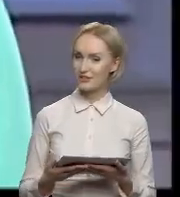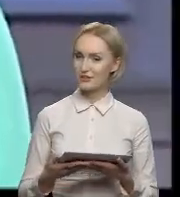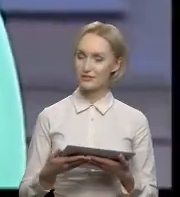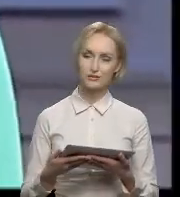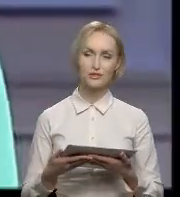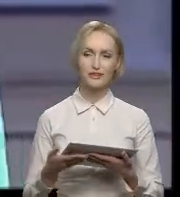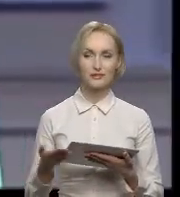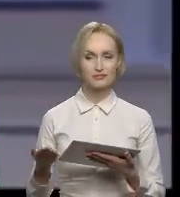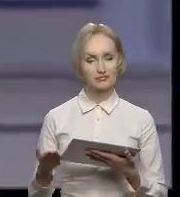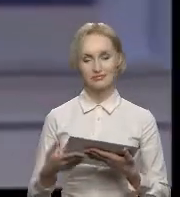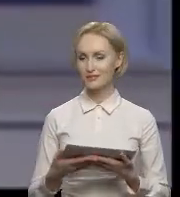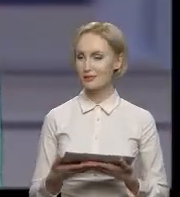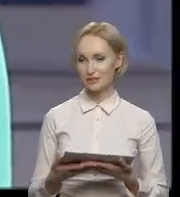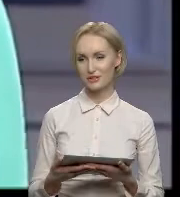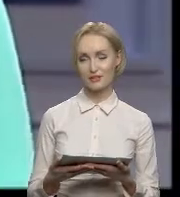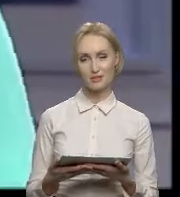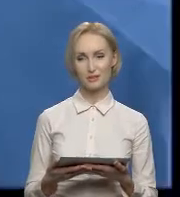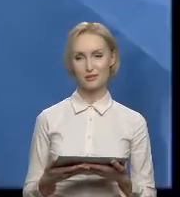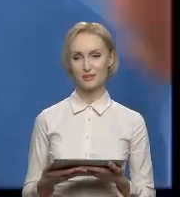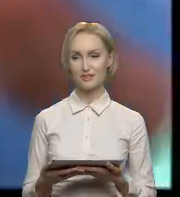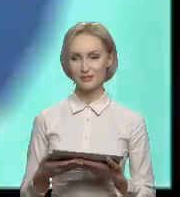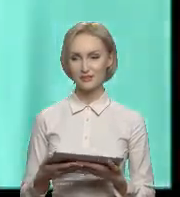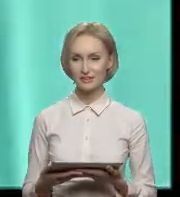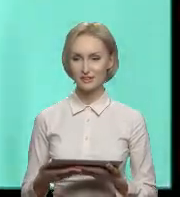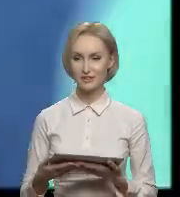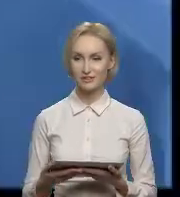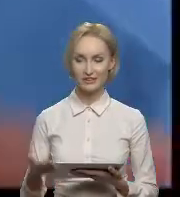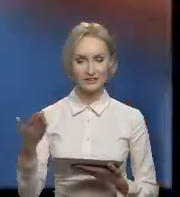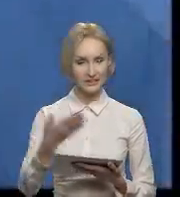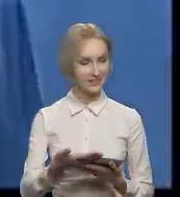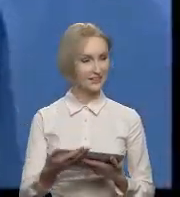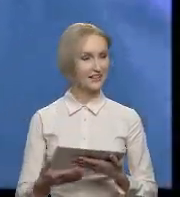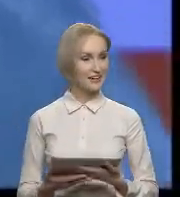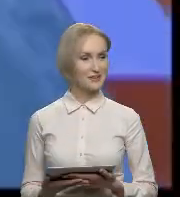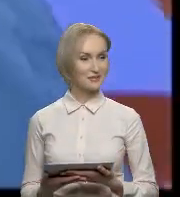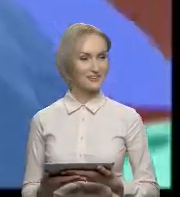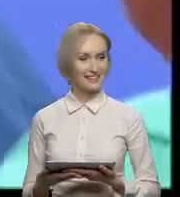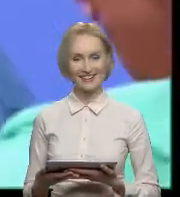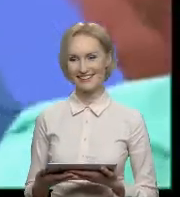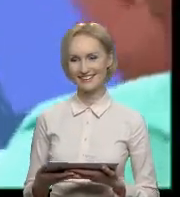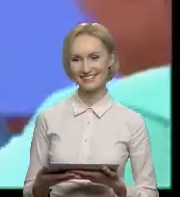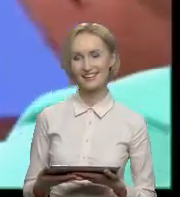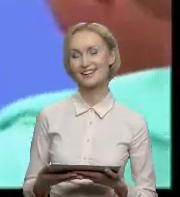get yourself together because nothing from nothing leave nothing. You need to take care.